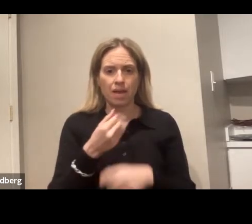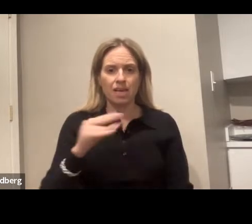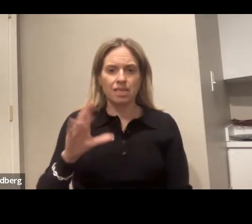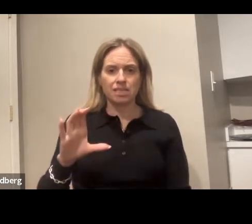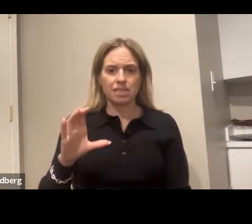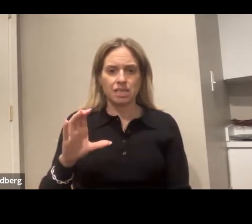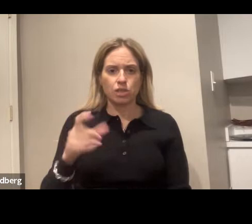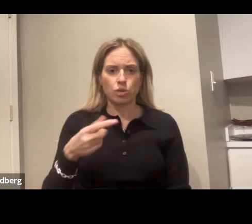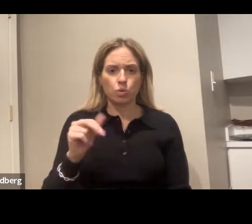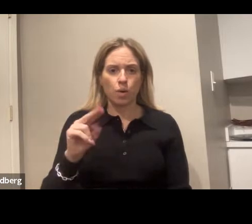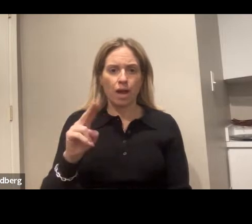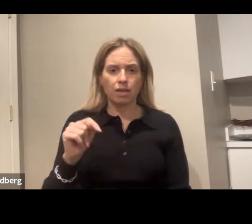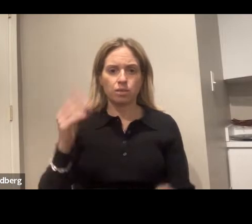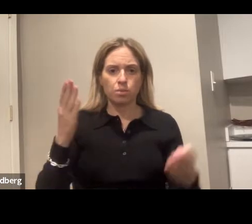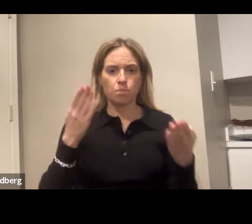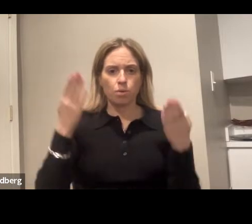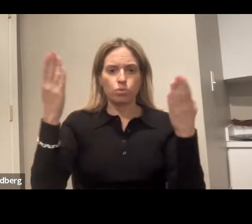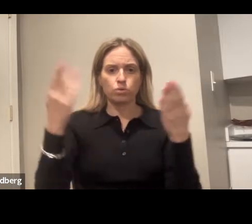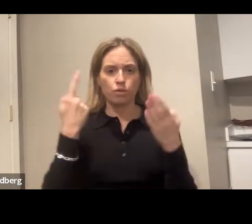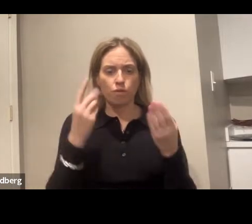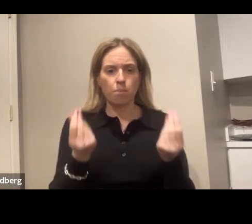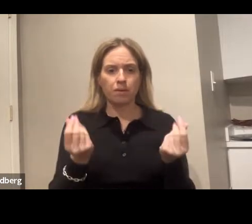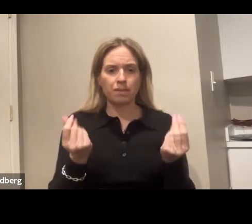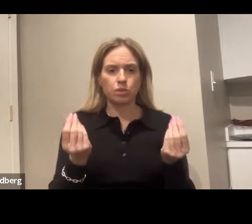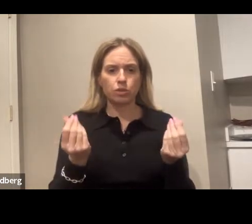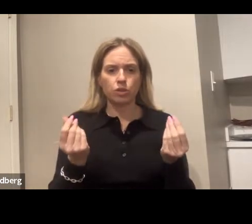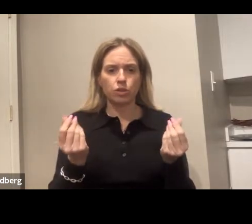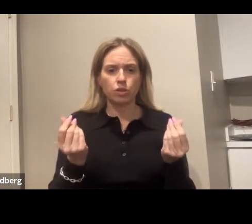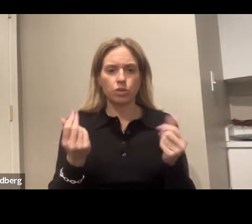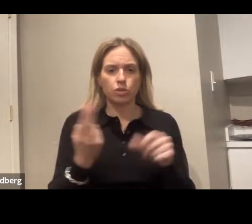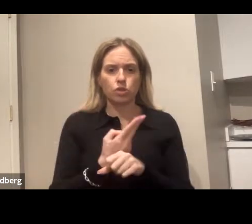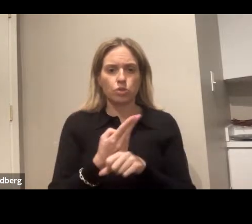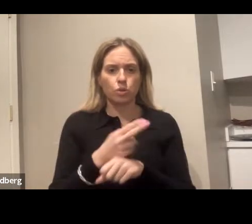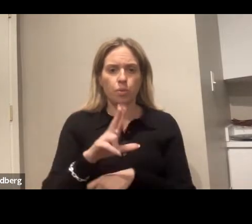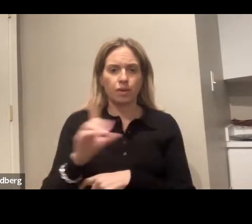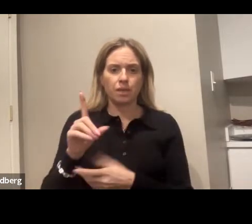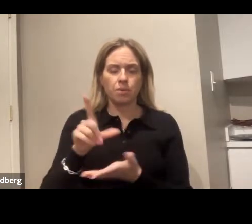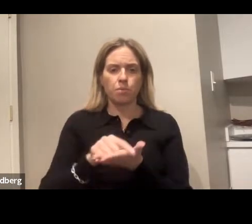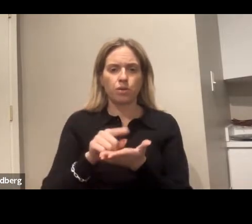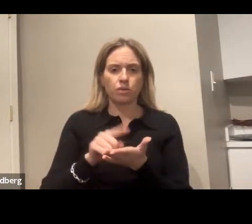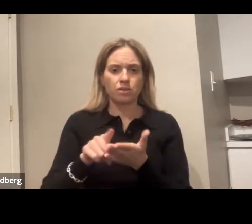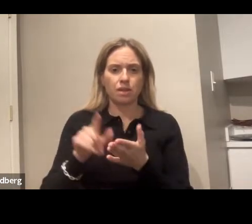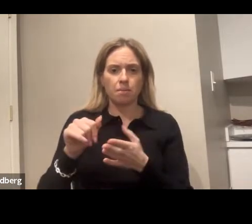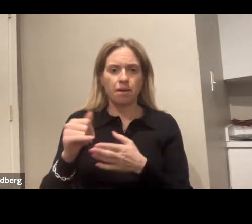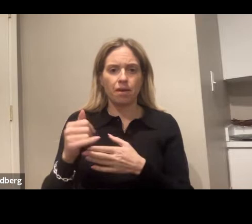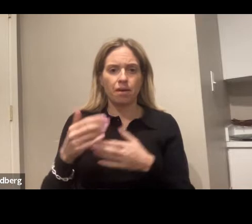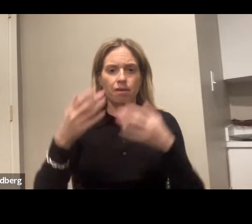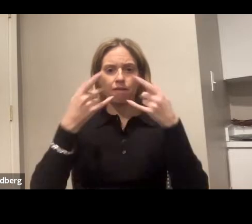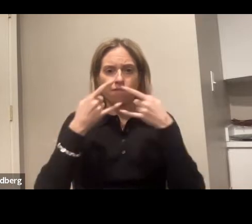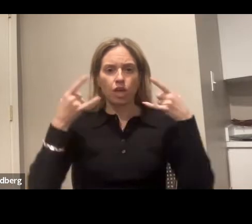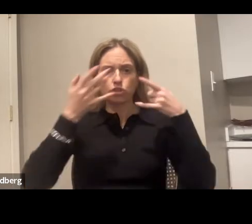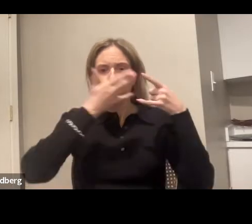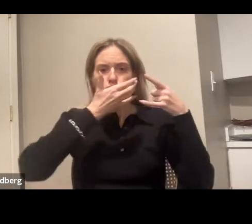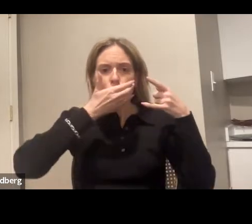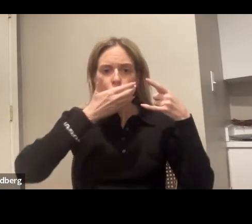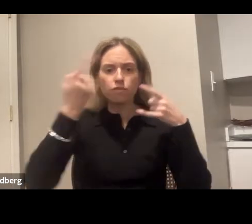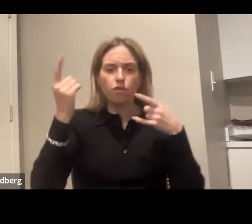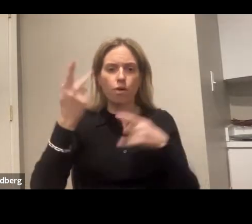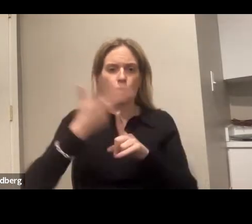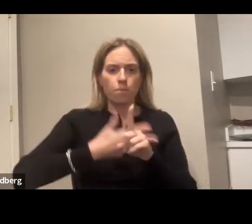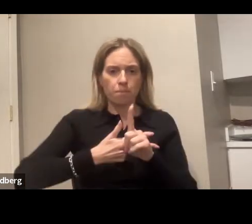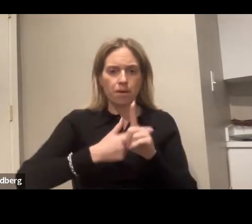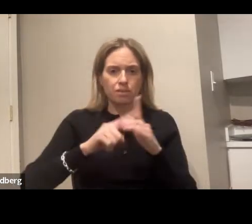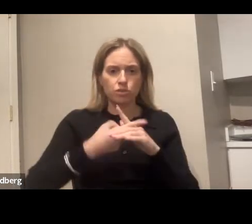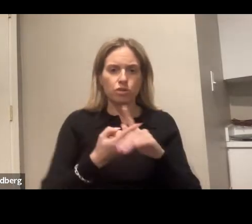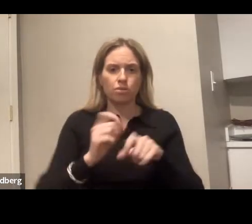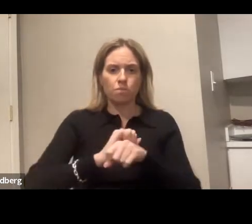grant proposal for materials to use 3D printers to fabricate face shields at the start of the pandemic for about 3 months. Mhm. And that